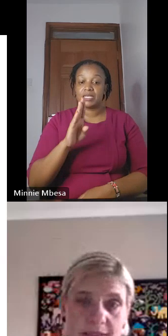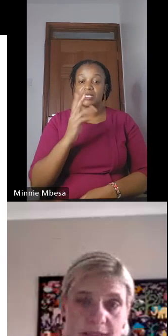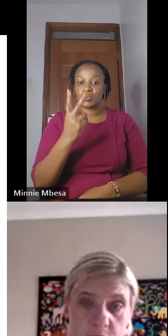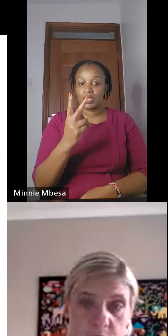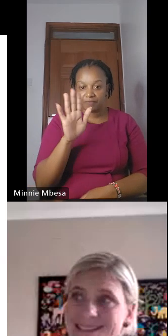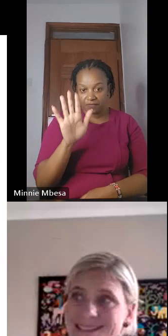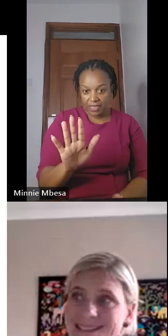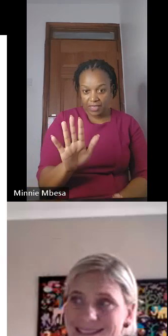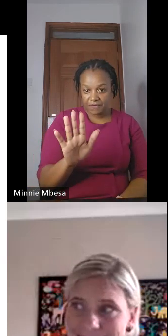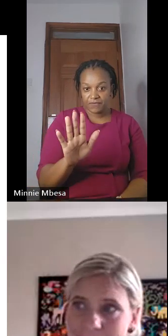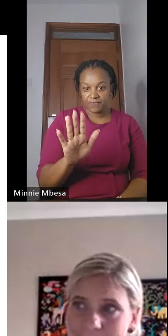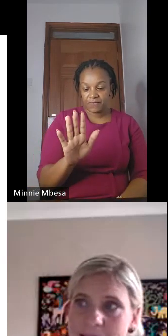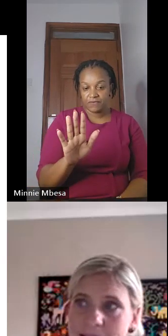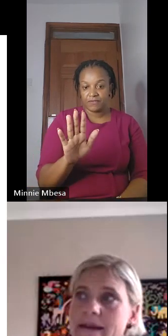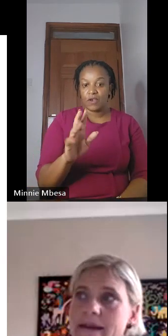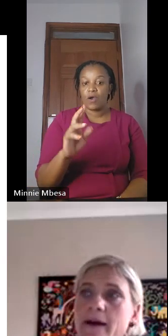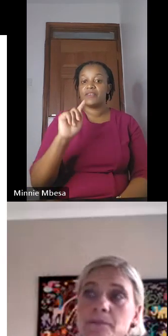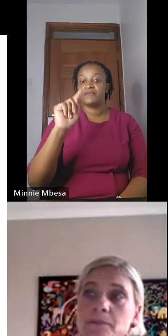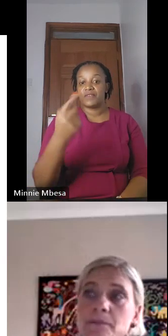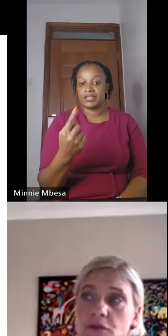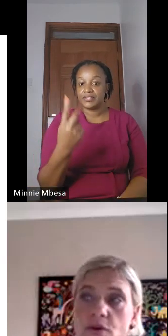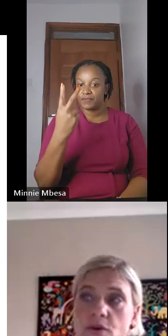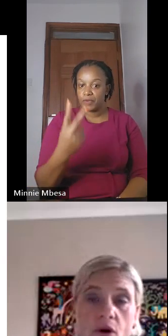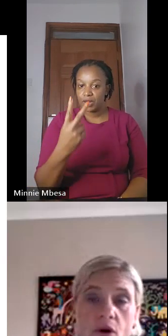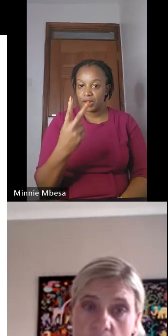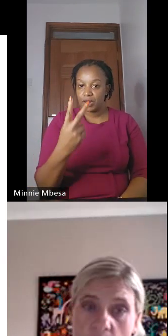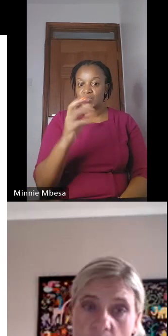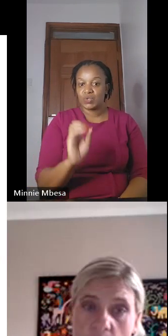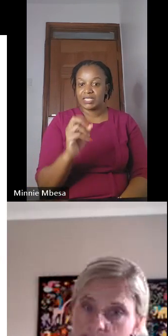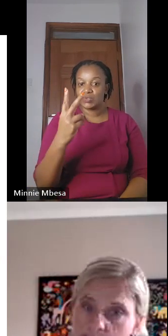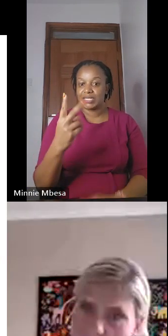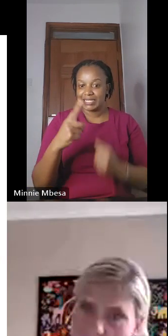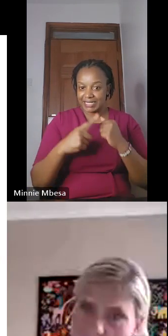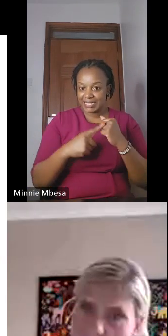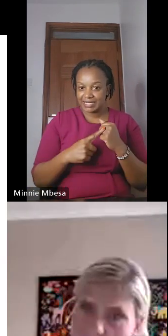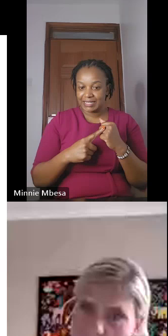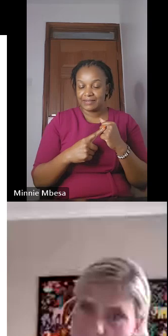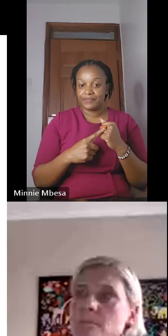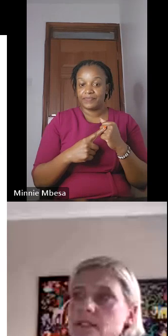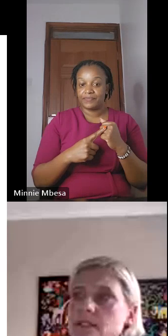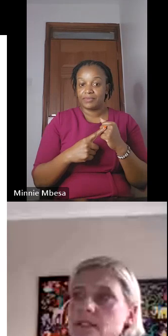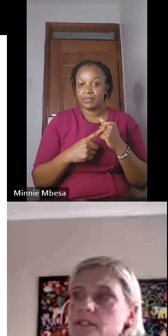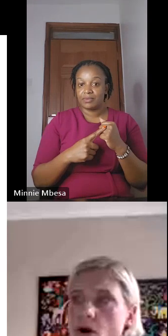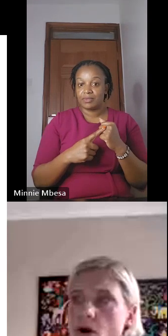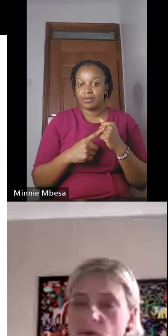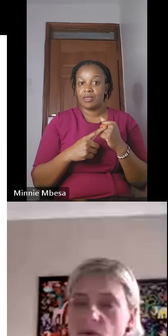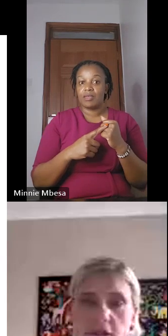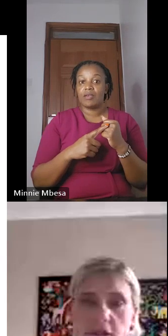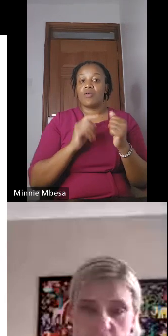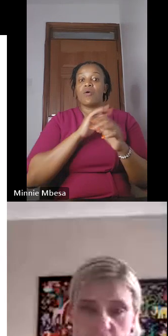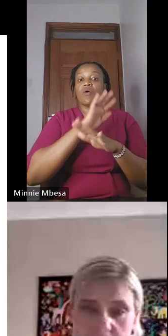February 2026. You or your spouse may not hold